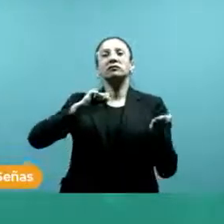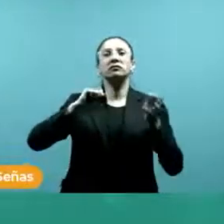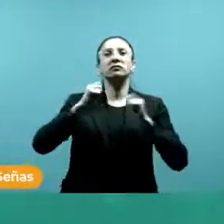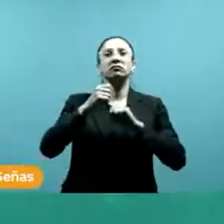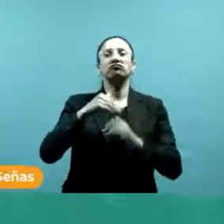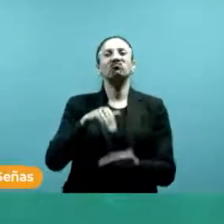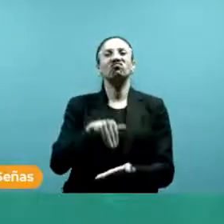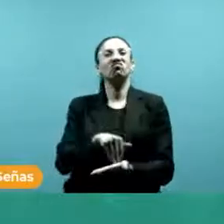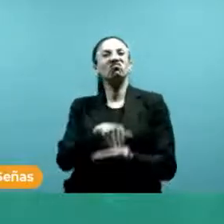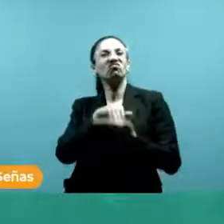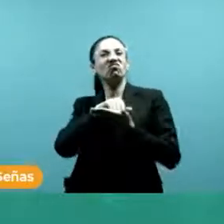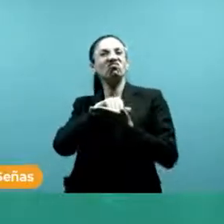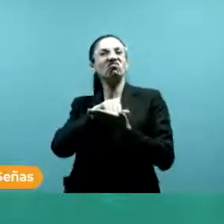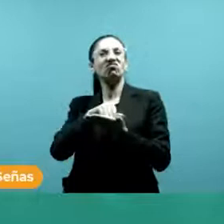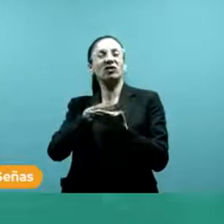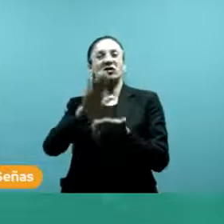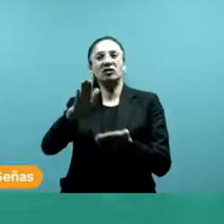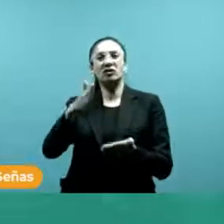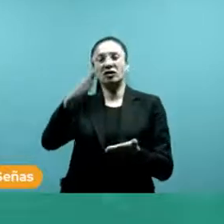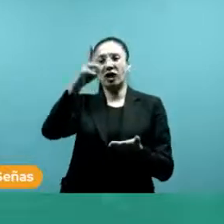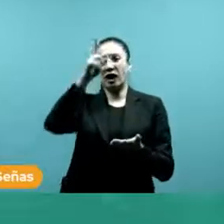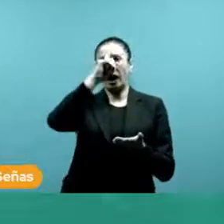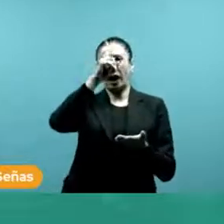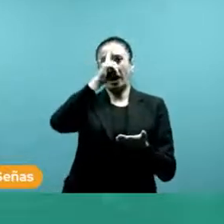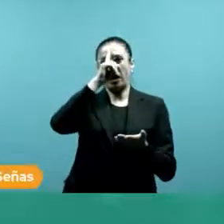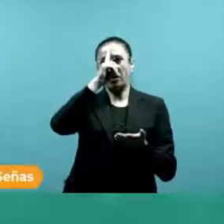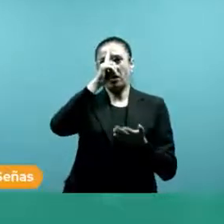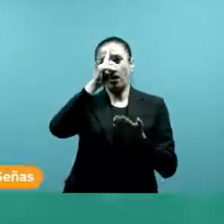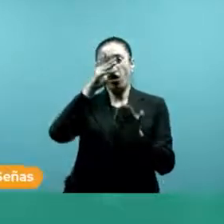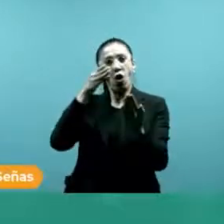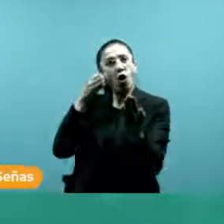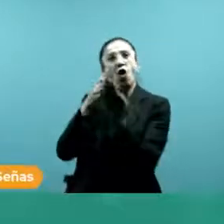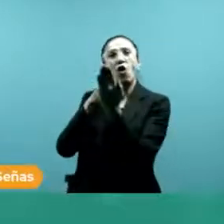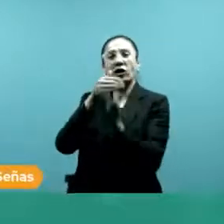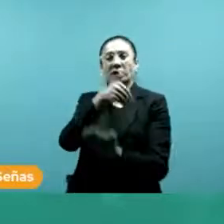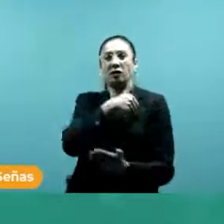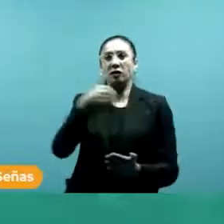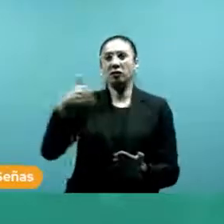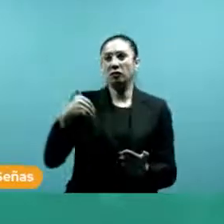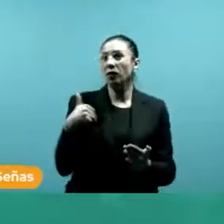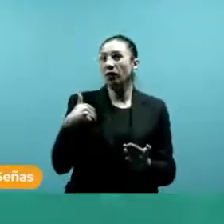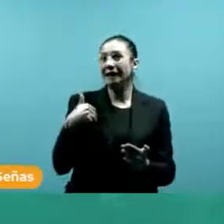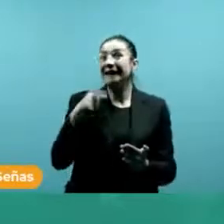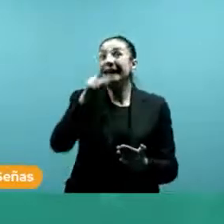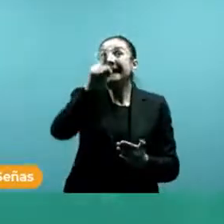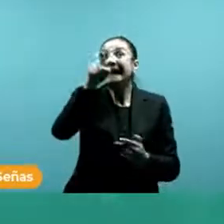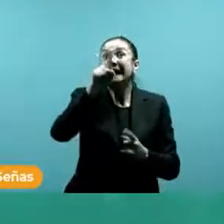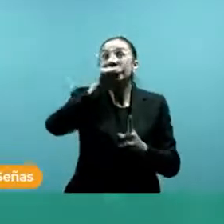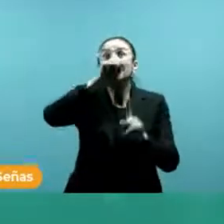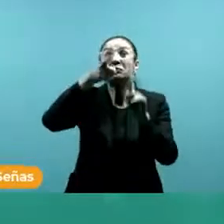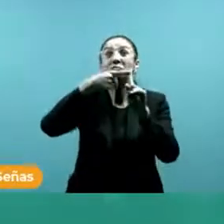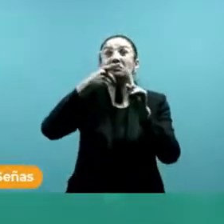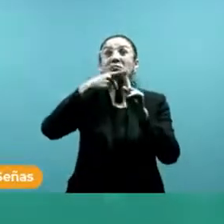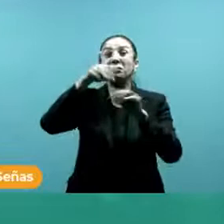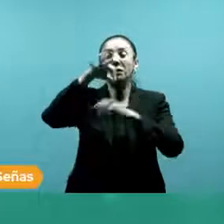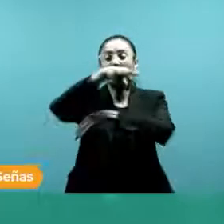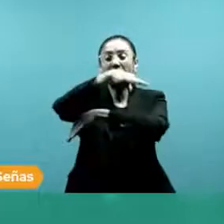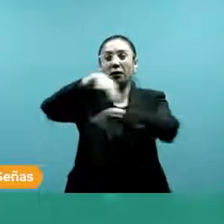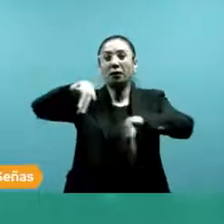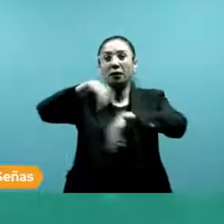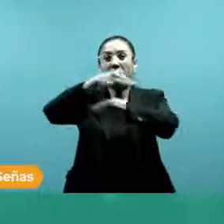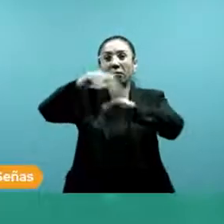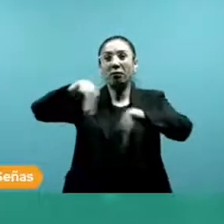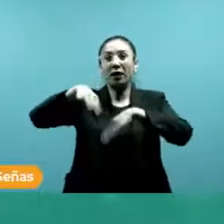alemana contra Polonia. And this is the first plan of the Auschwitz camp. So the camp